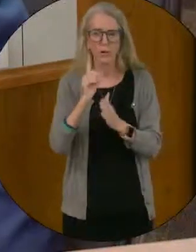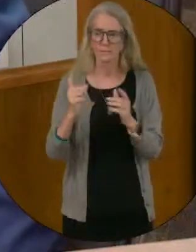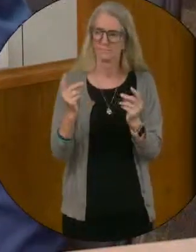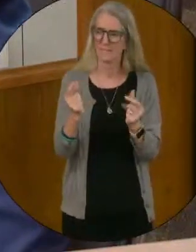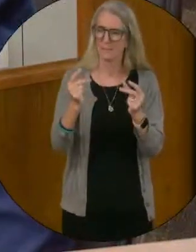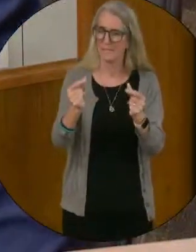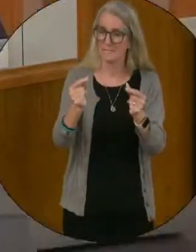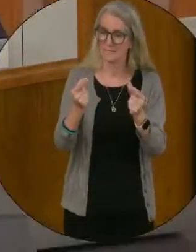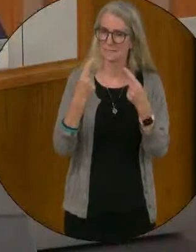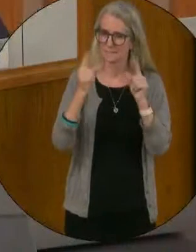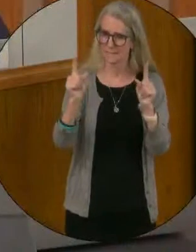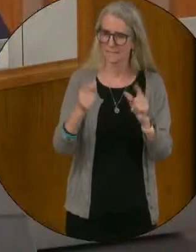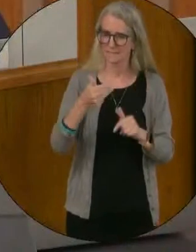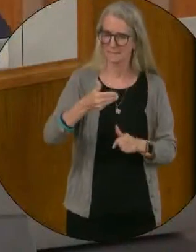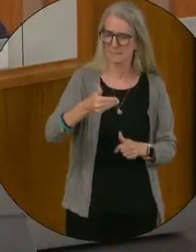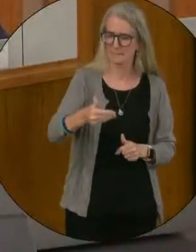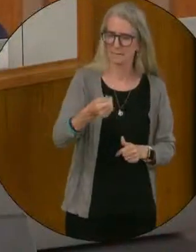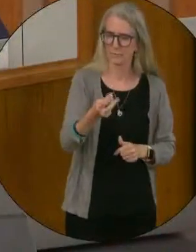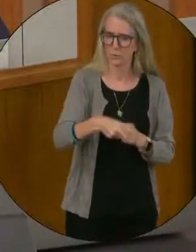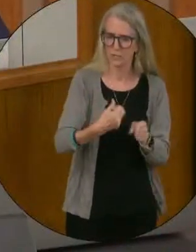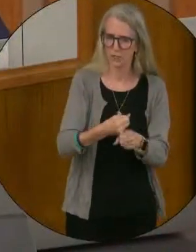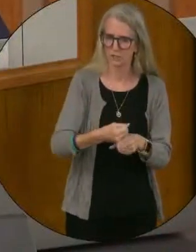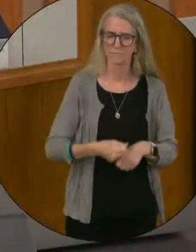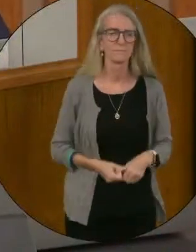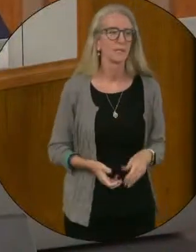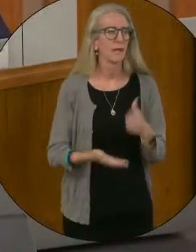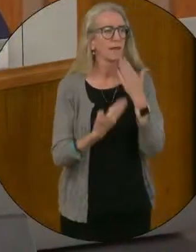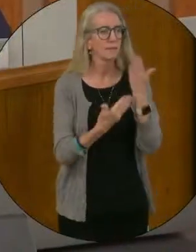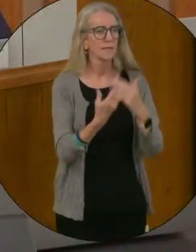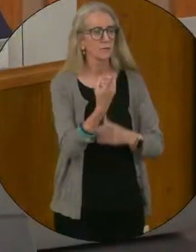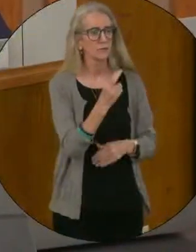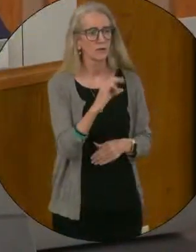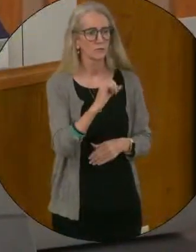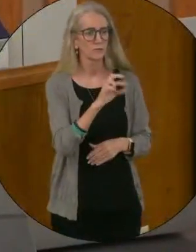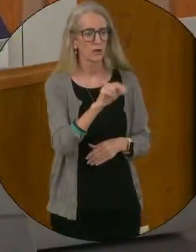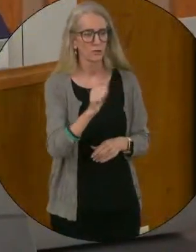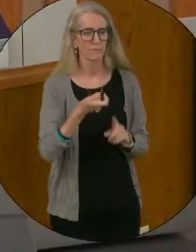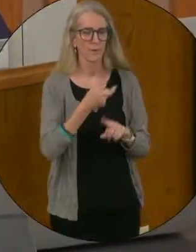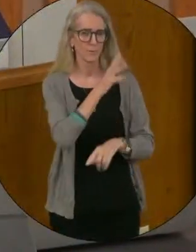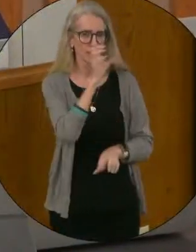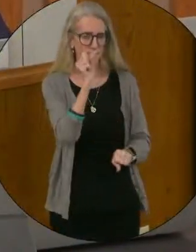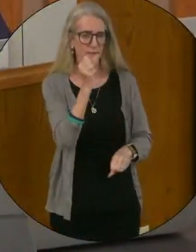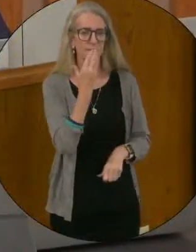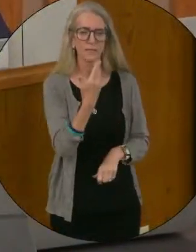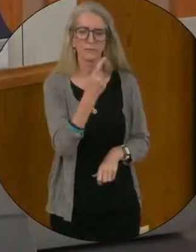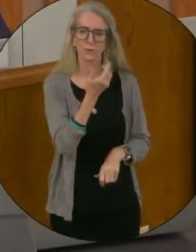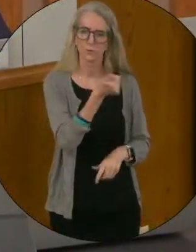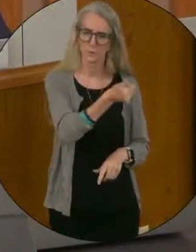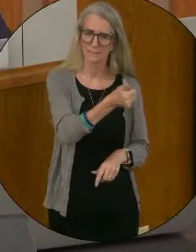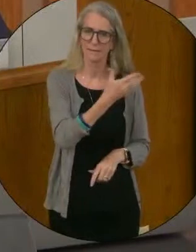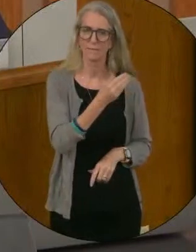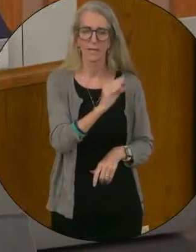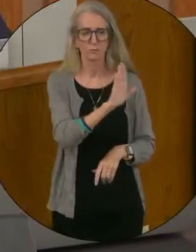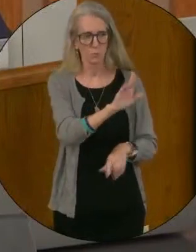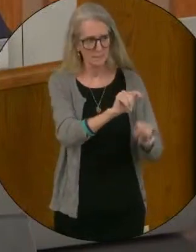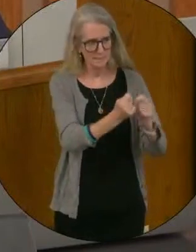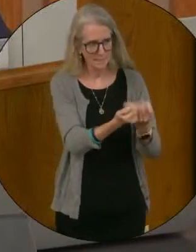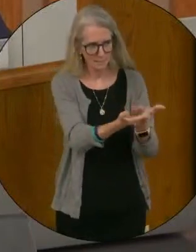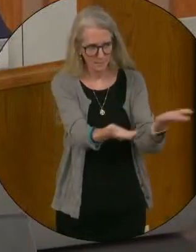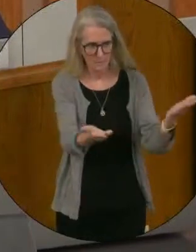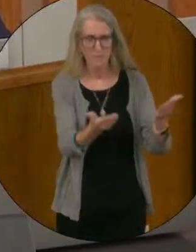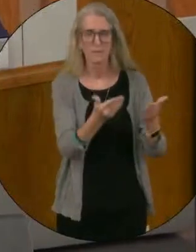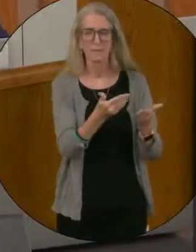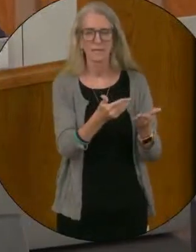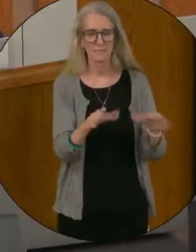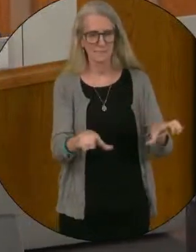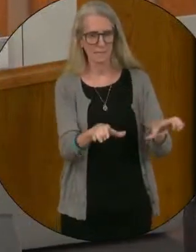success in the years to come. Thank you, Dr. Jara. And thank you and your team for the work that's taking place. I'm going to move